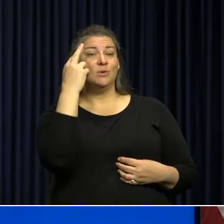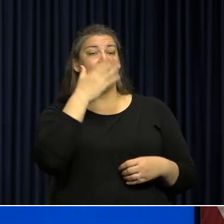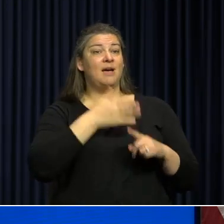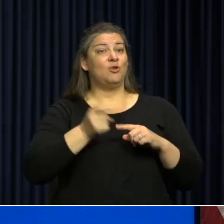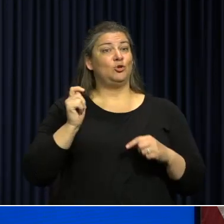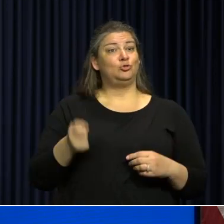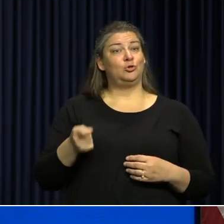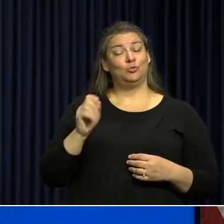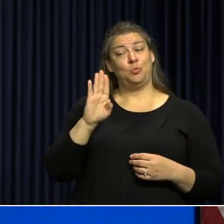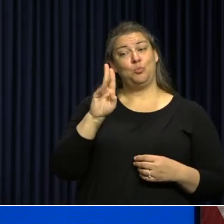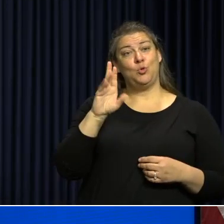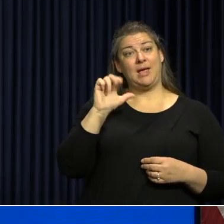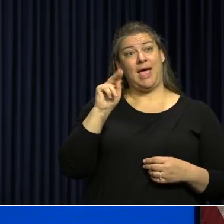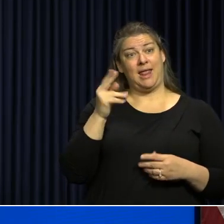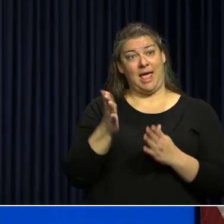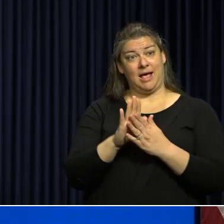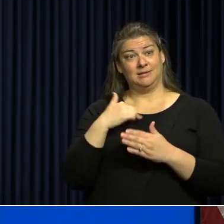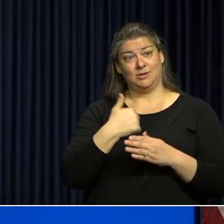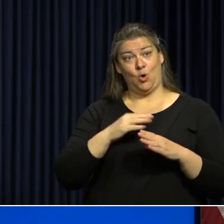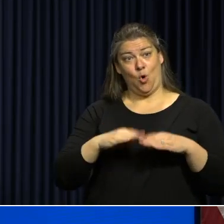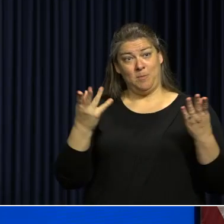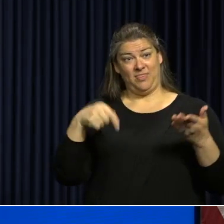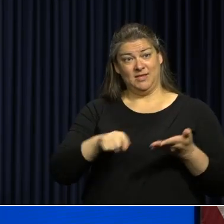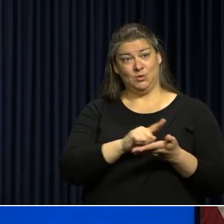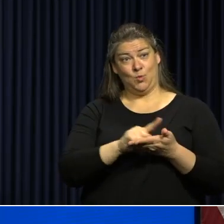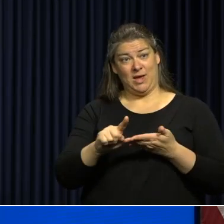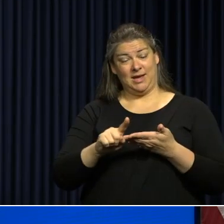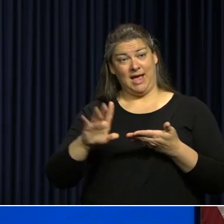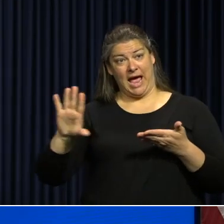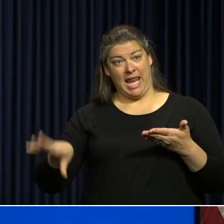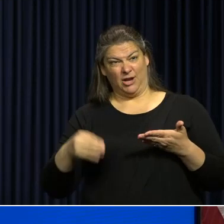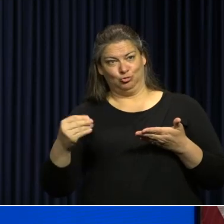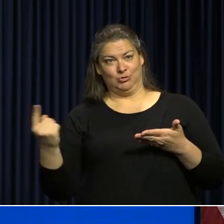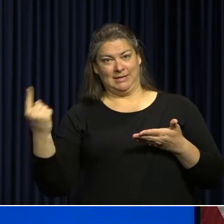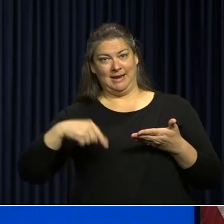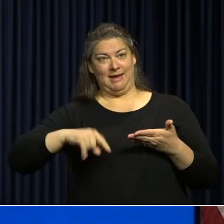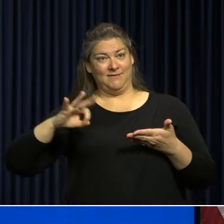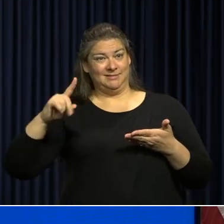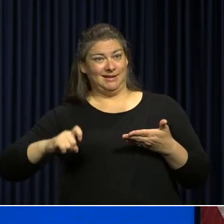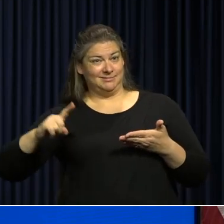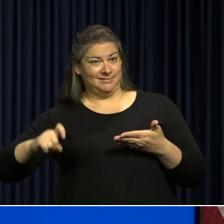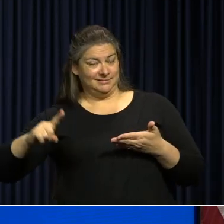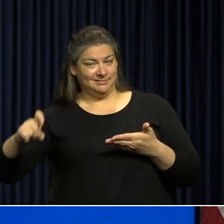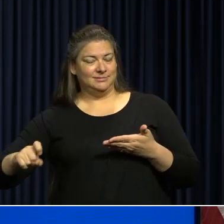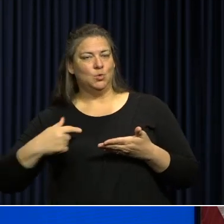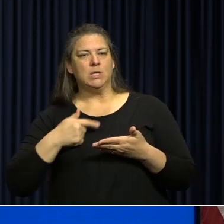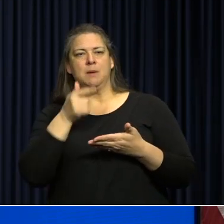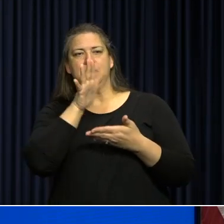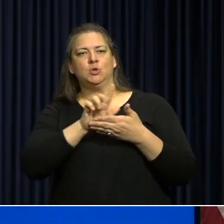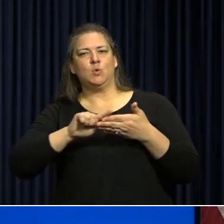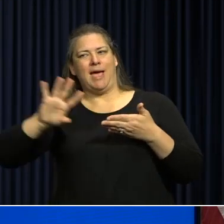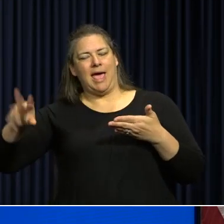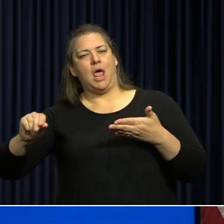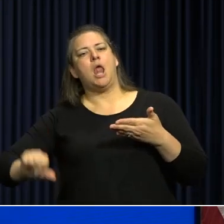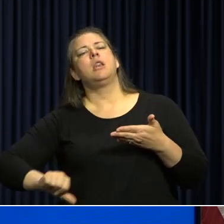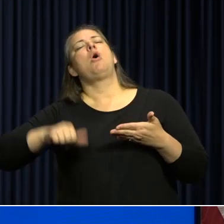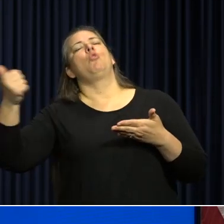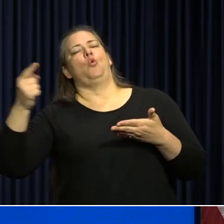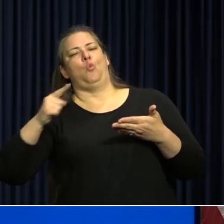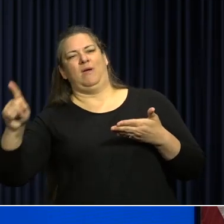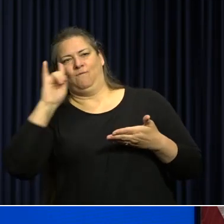Buchanan asked us that we opened up this week an extra day and that we've committed to an extra full week in